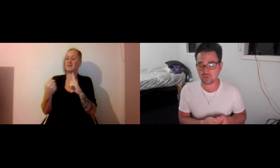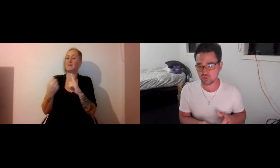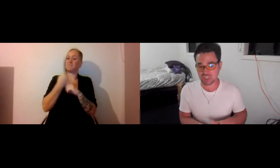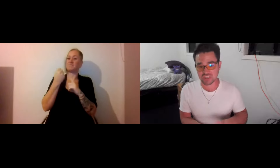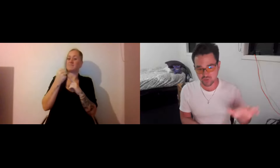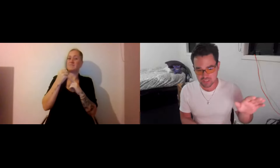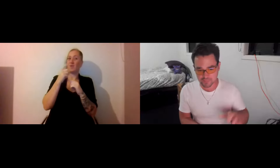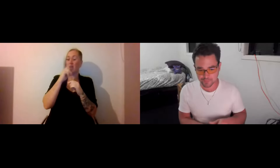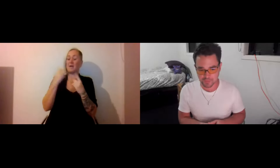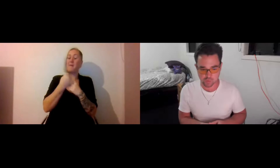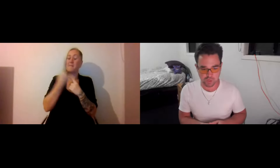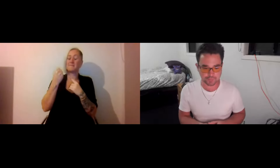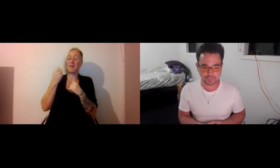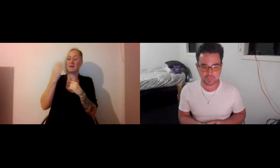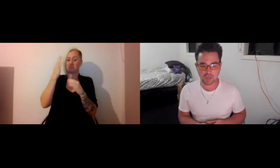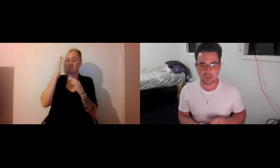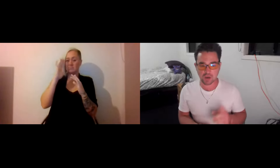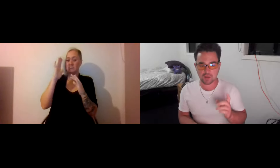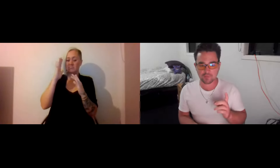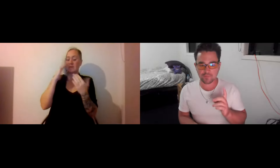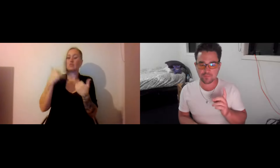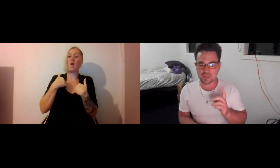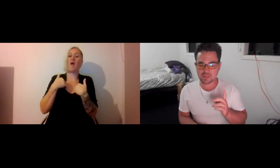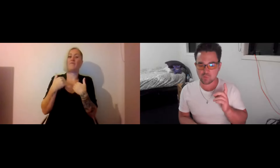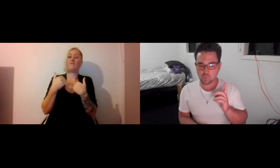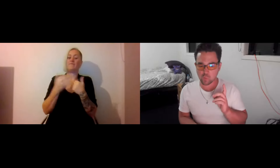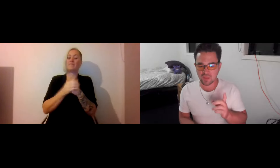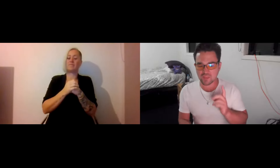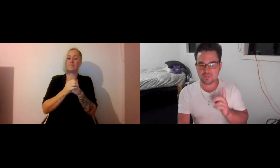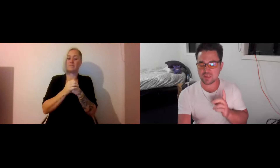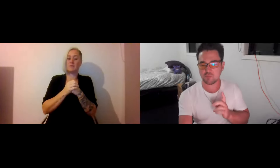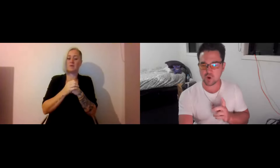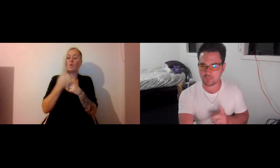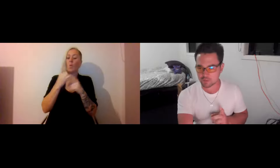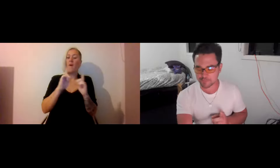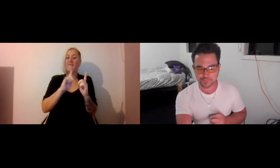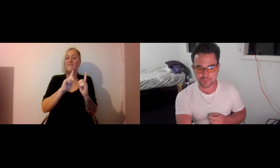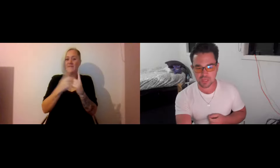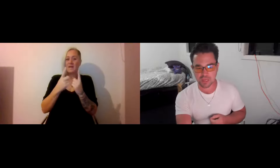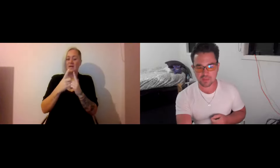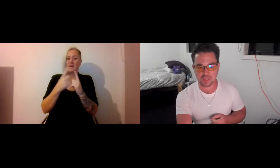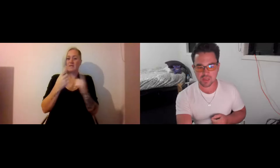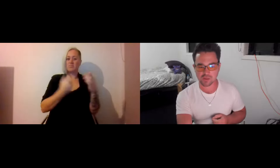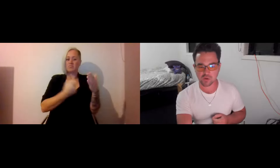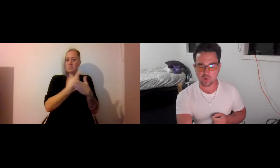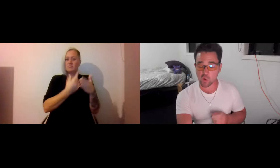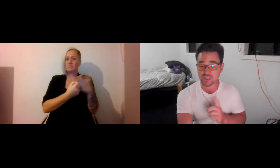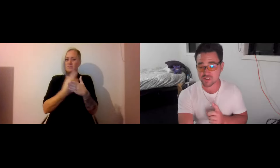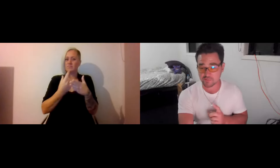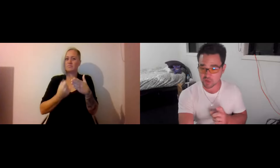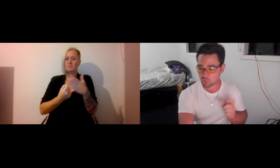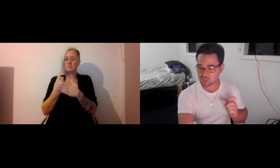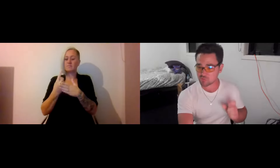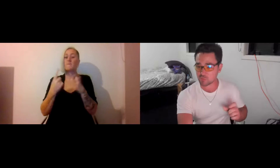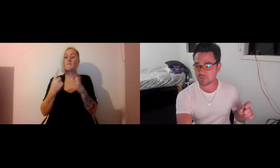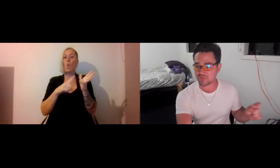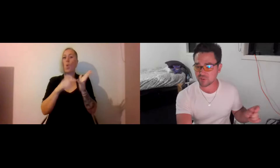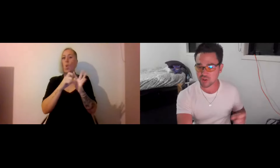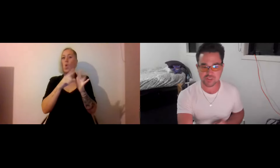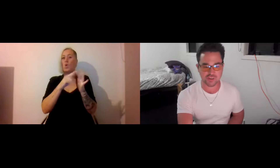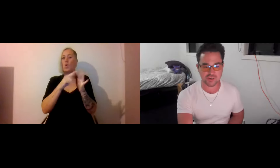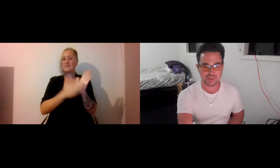developmental trajectories as well. There's one thing that's popped up, and that's autism. That word has popped